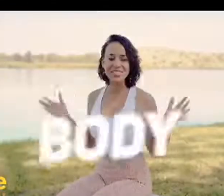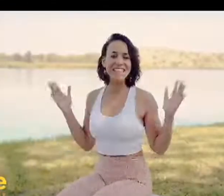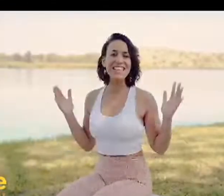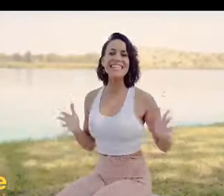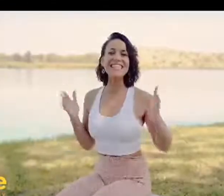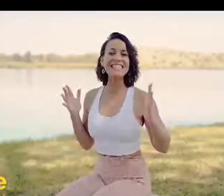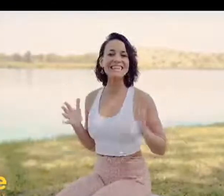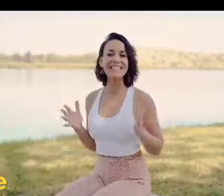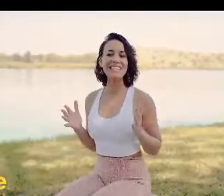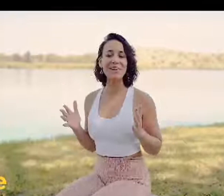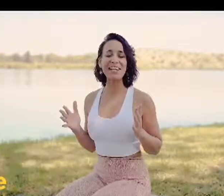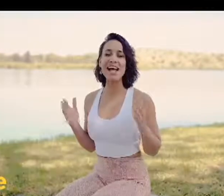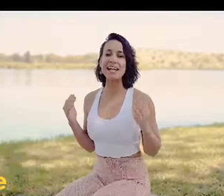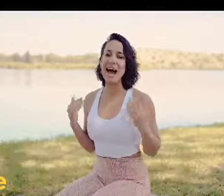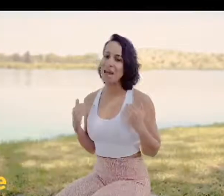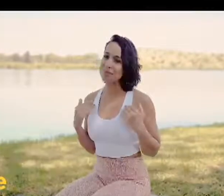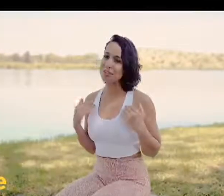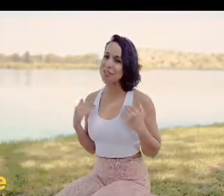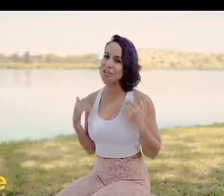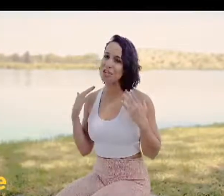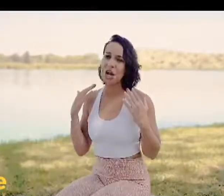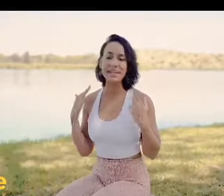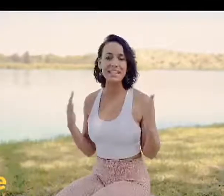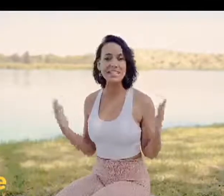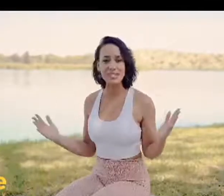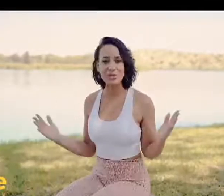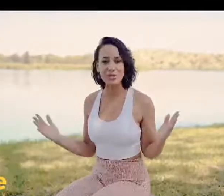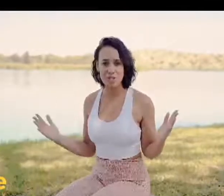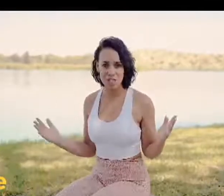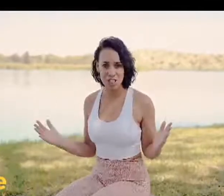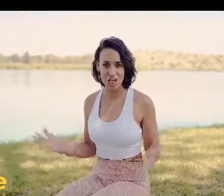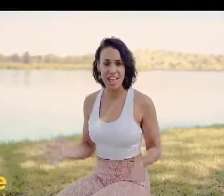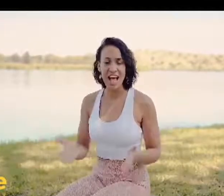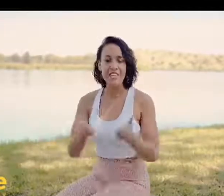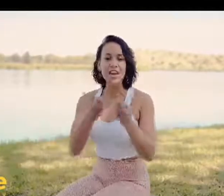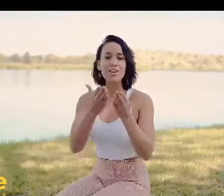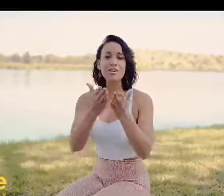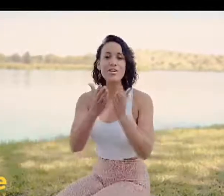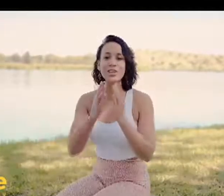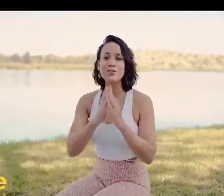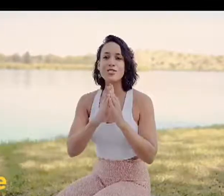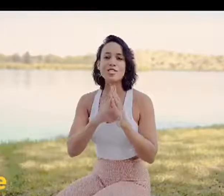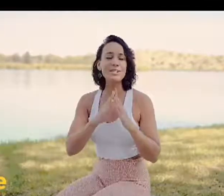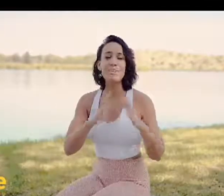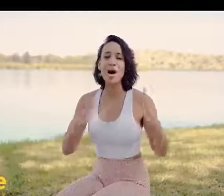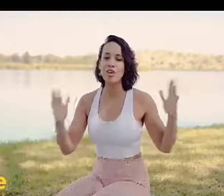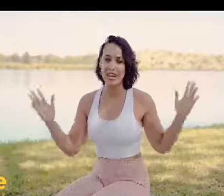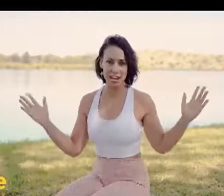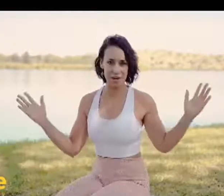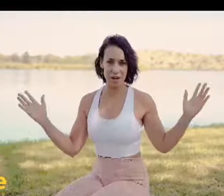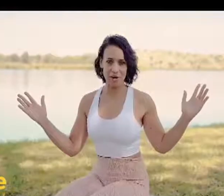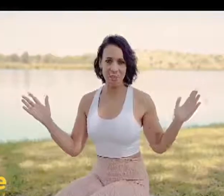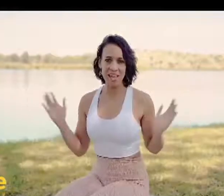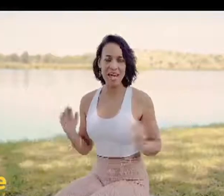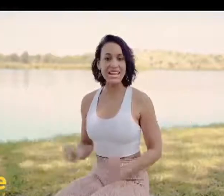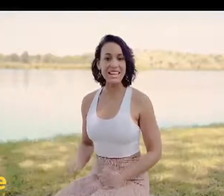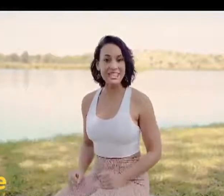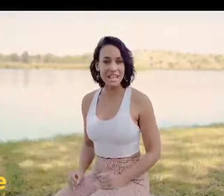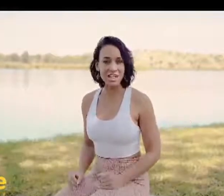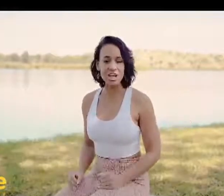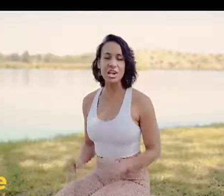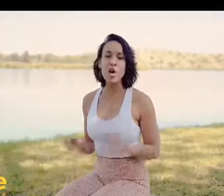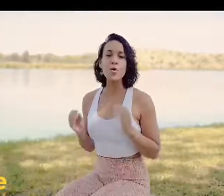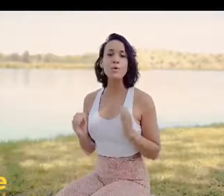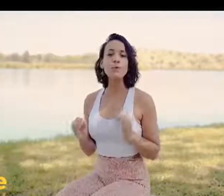Beautiful souls, this is Nikita Winkler and I am here to share easy tools for stretching that you can do just about anywhere. In